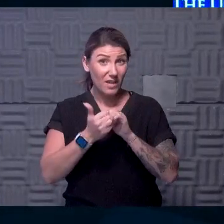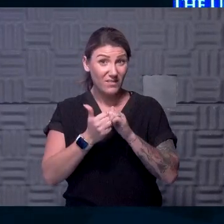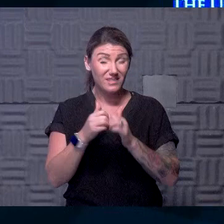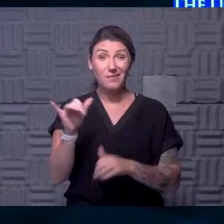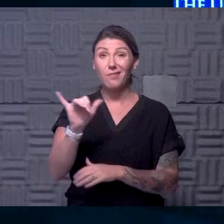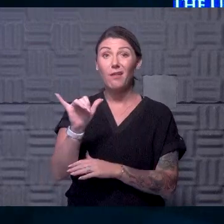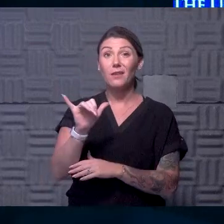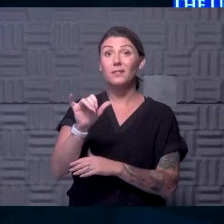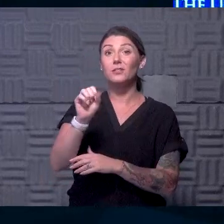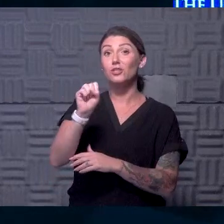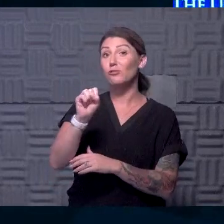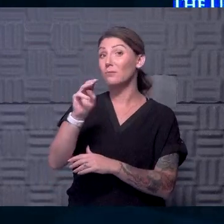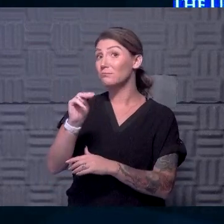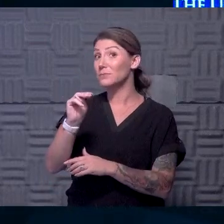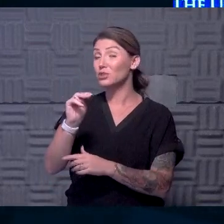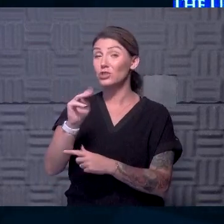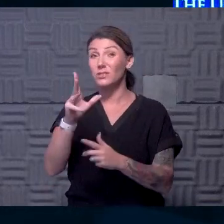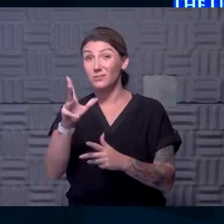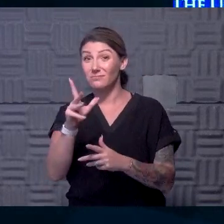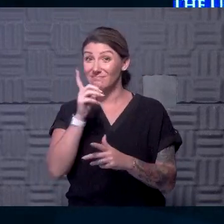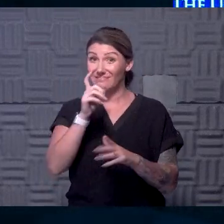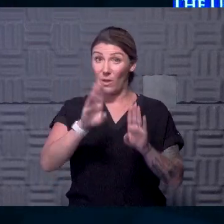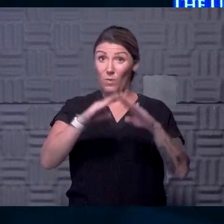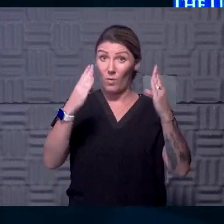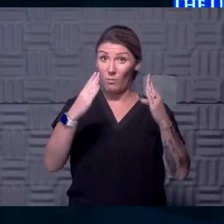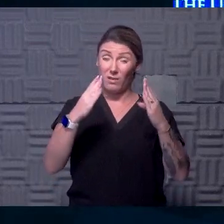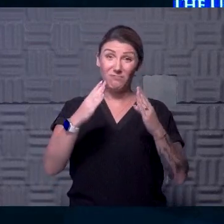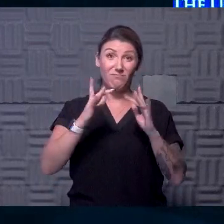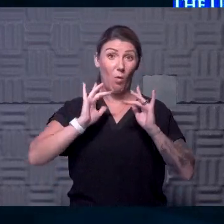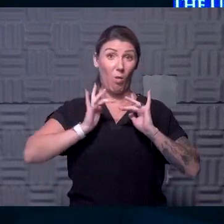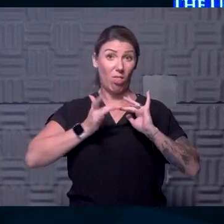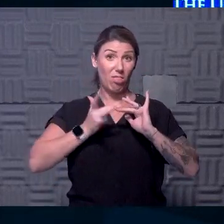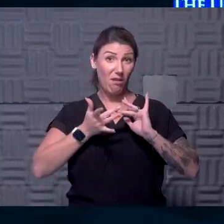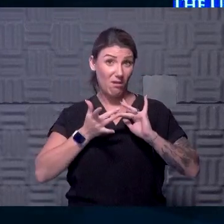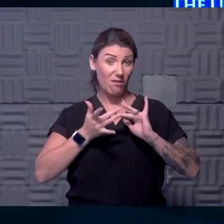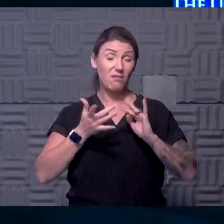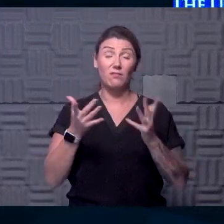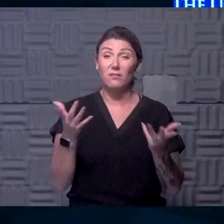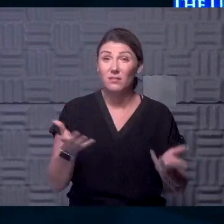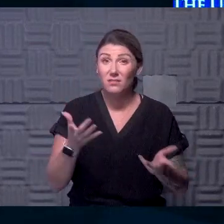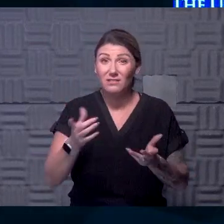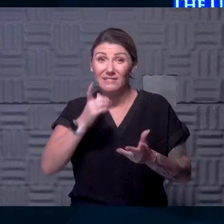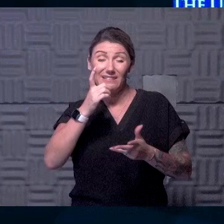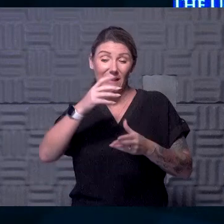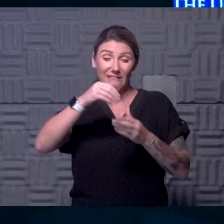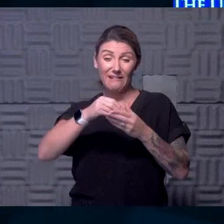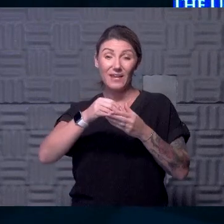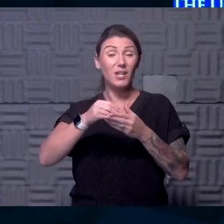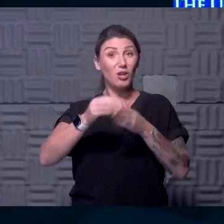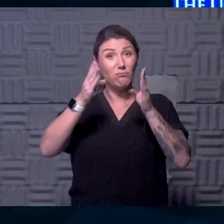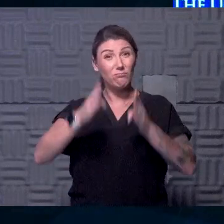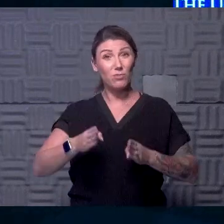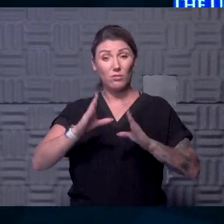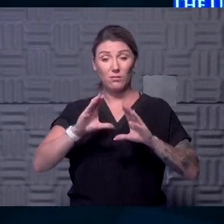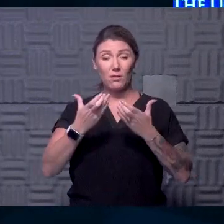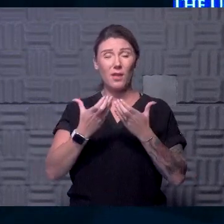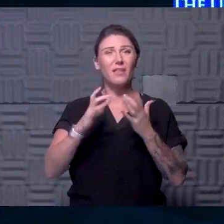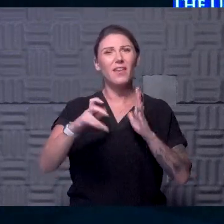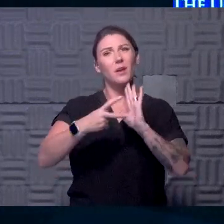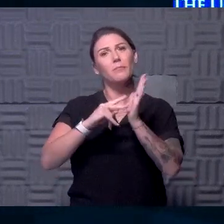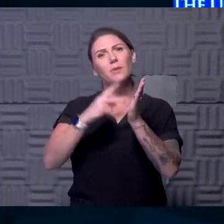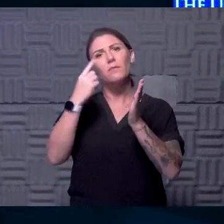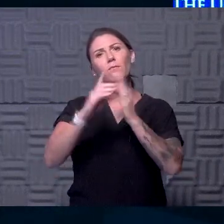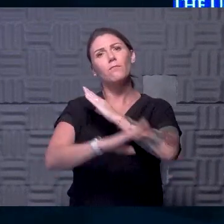Mission says, they're not going to open. They're going to go online. They're not going to open up in-person classes. What's all this mean